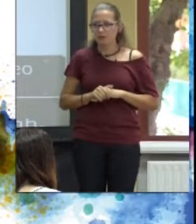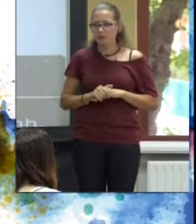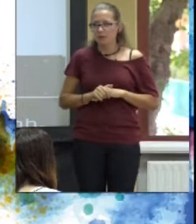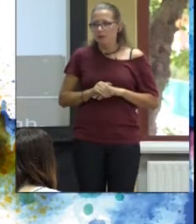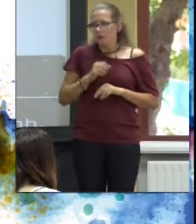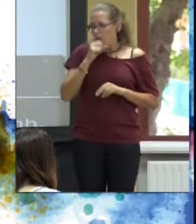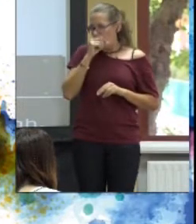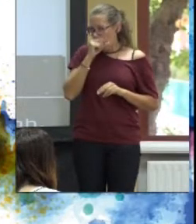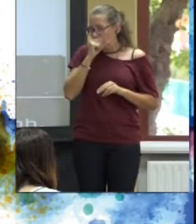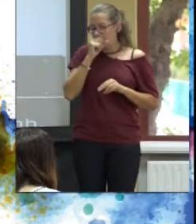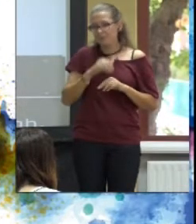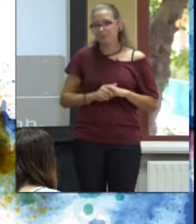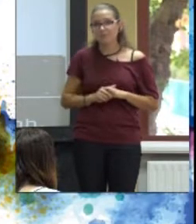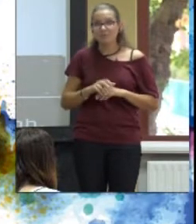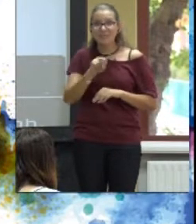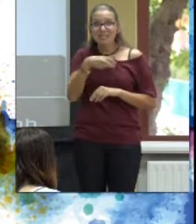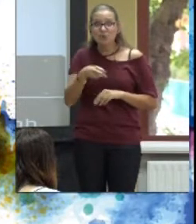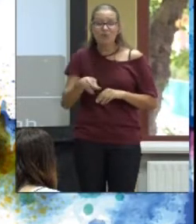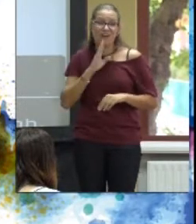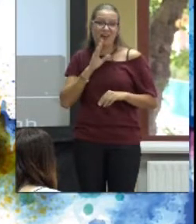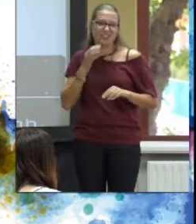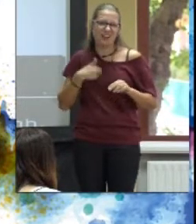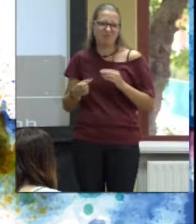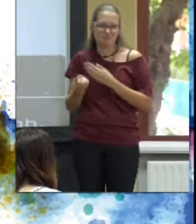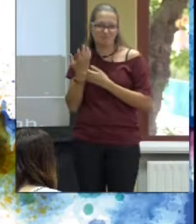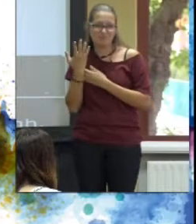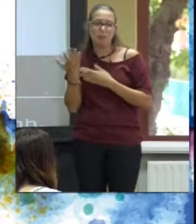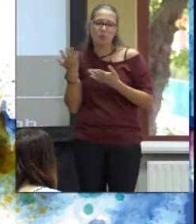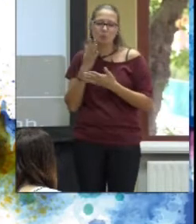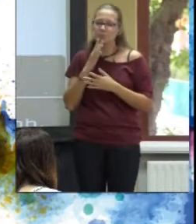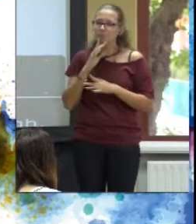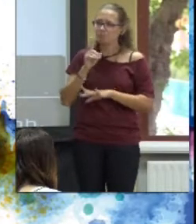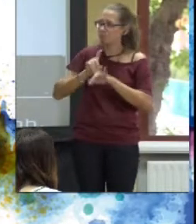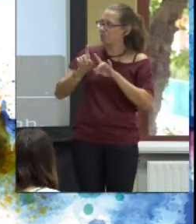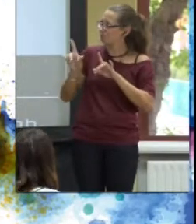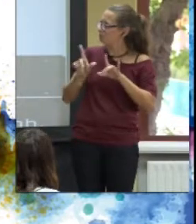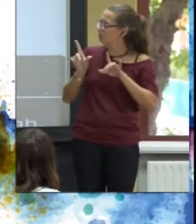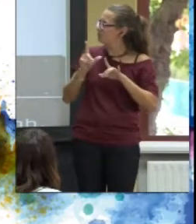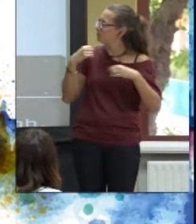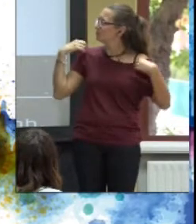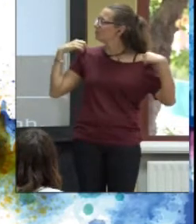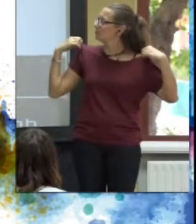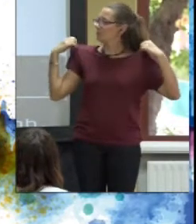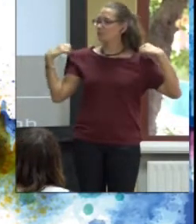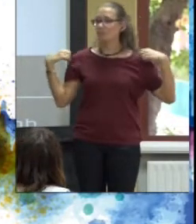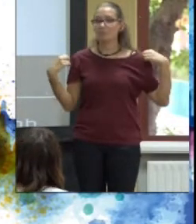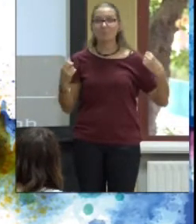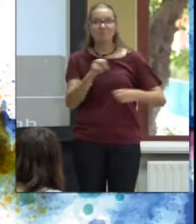app and remake it all over again. These are the main results that we have achieved.